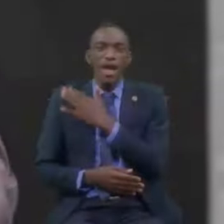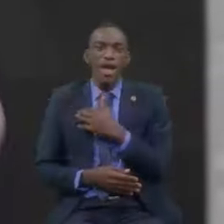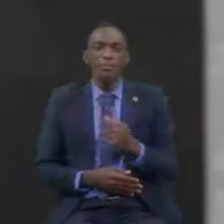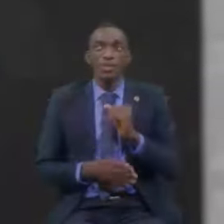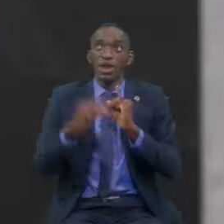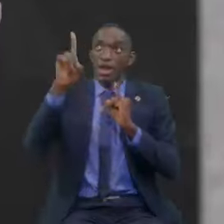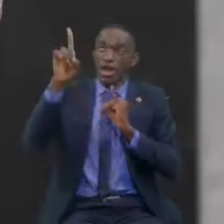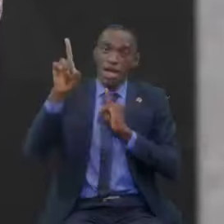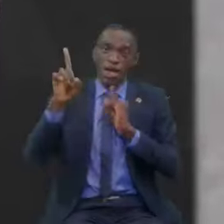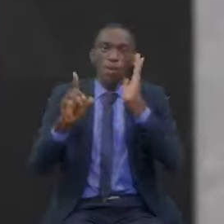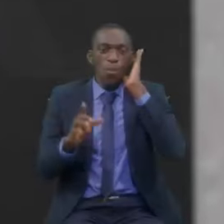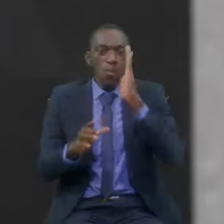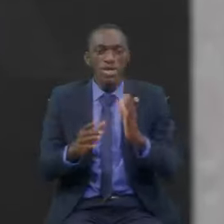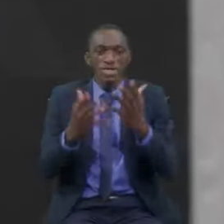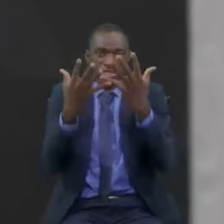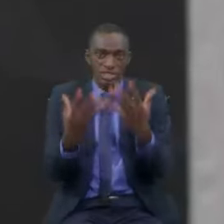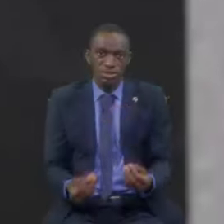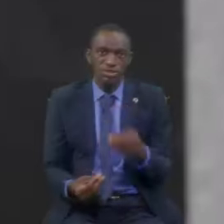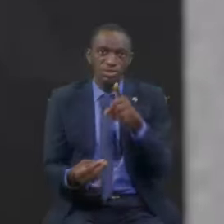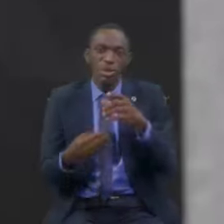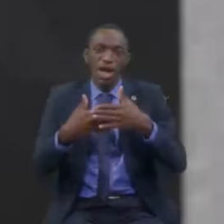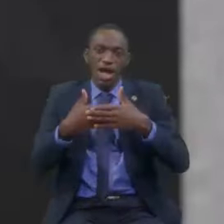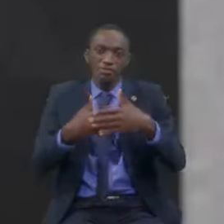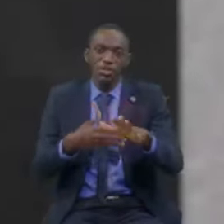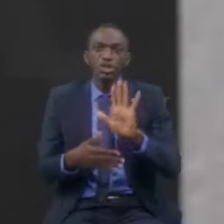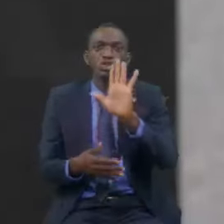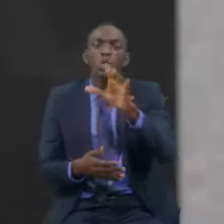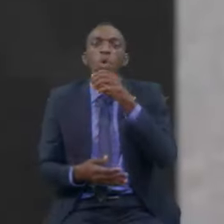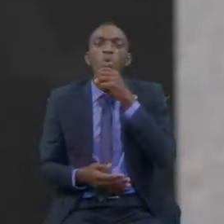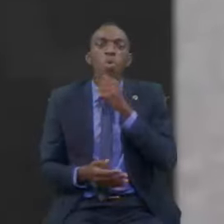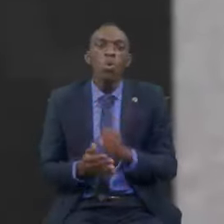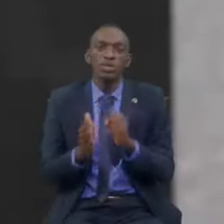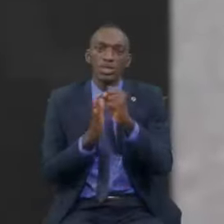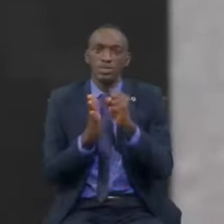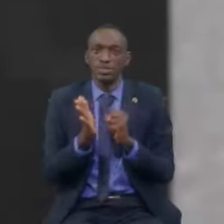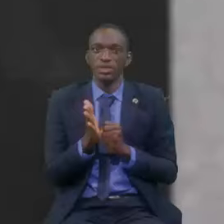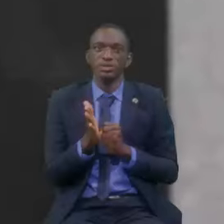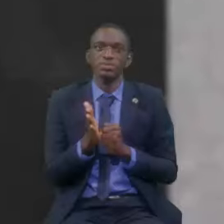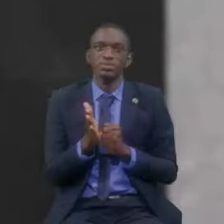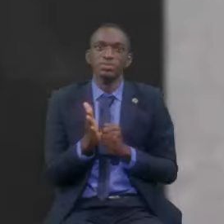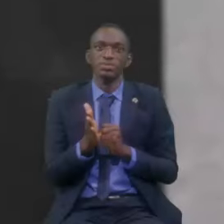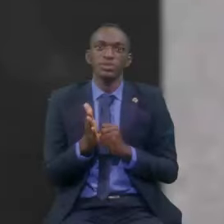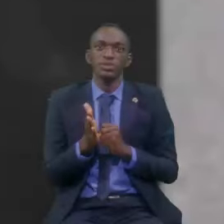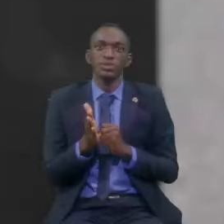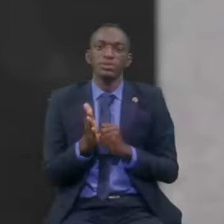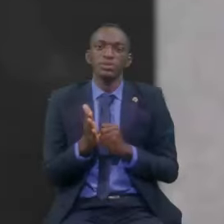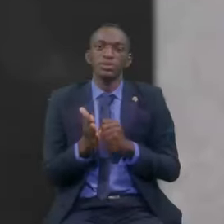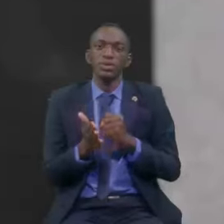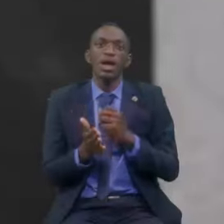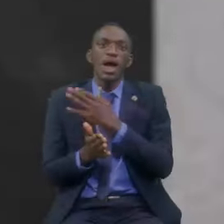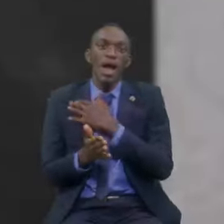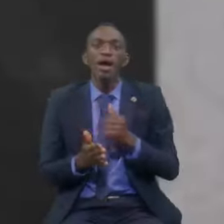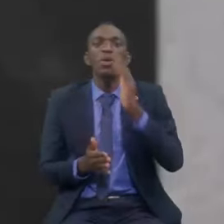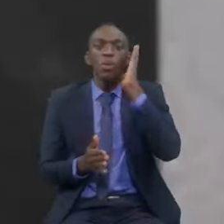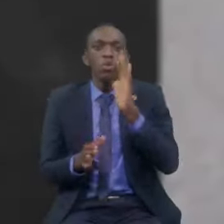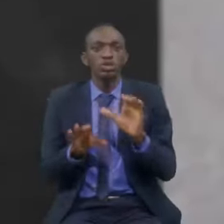you after your old estates, and will do better